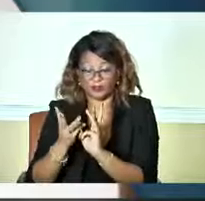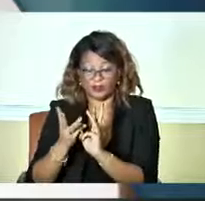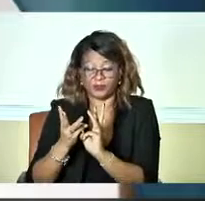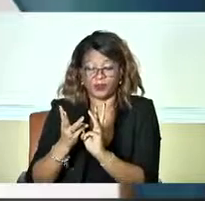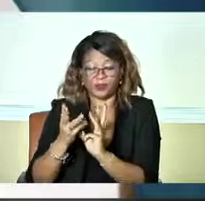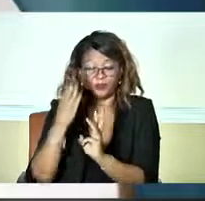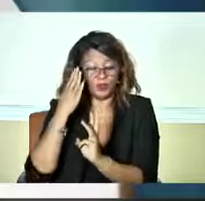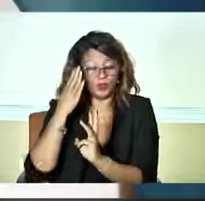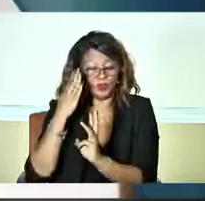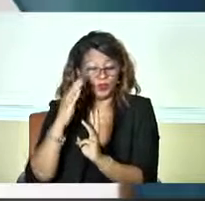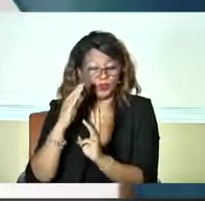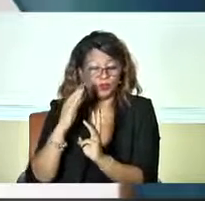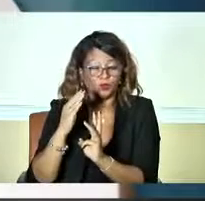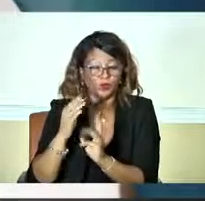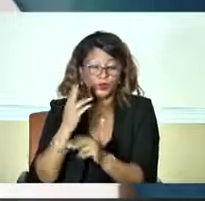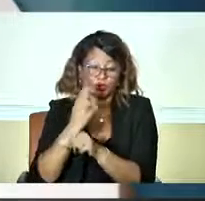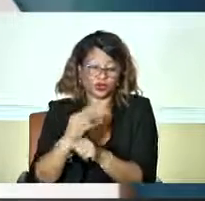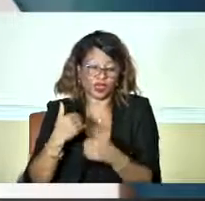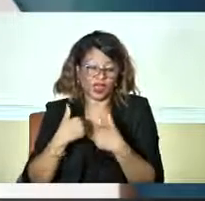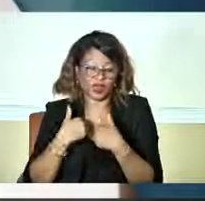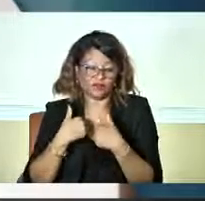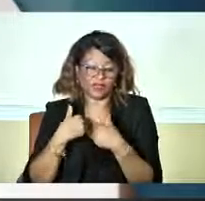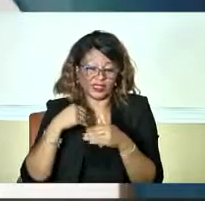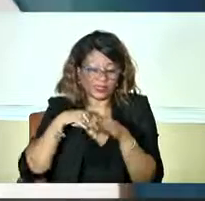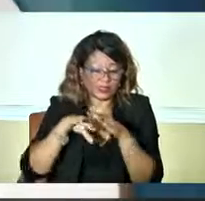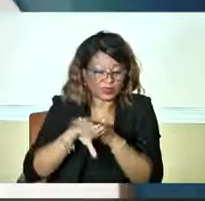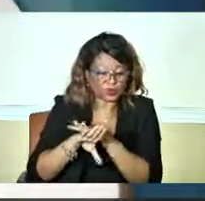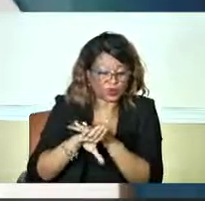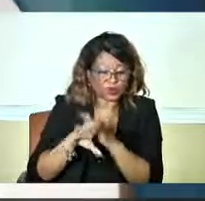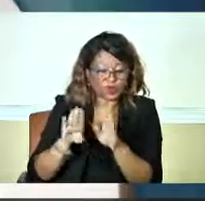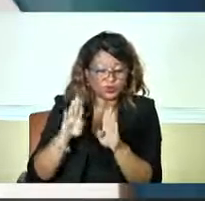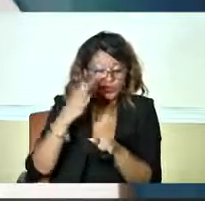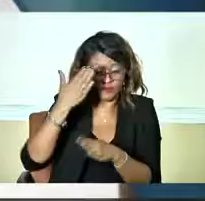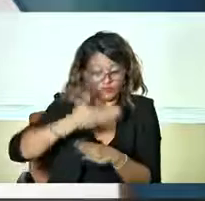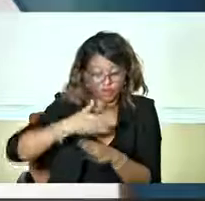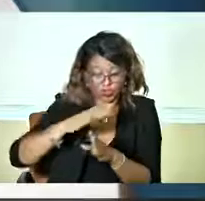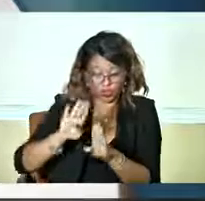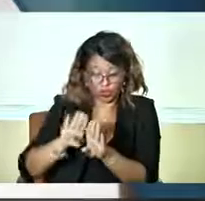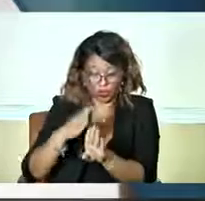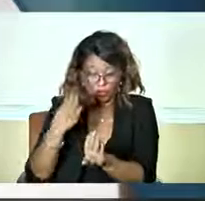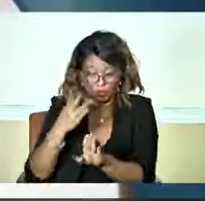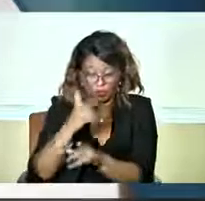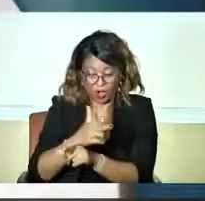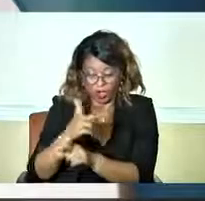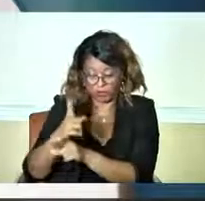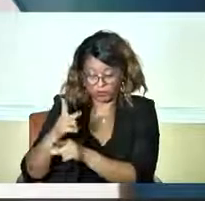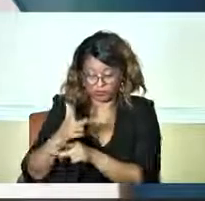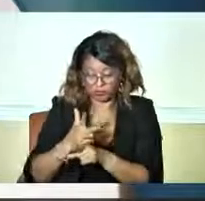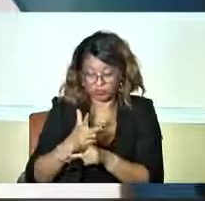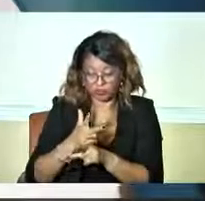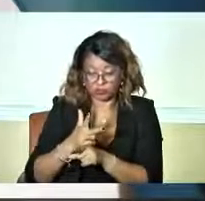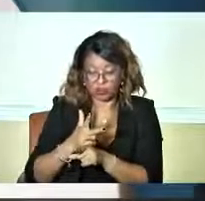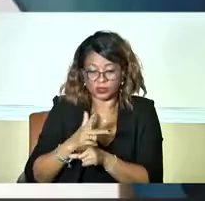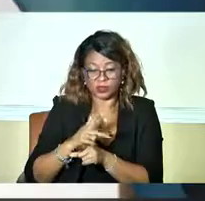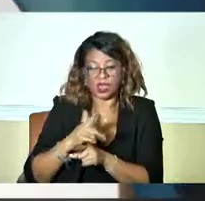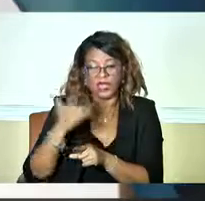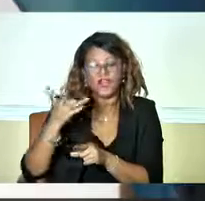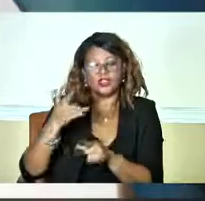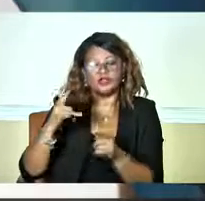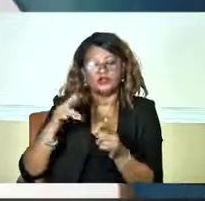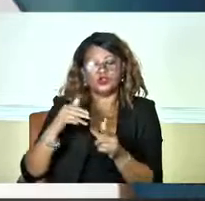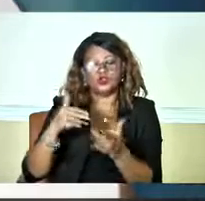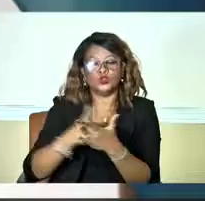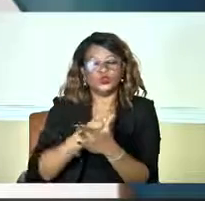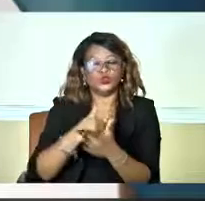the challenges that we used to have getting into the front door with parking and so on. Some highlights of the new